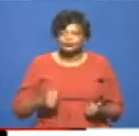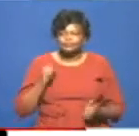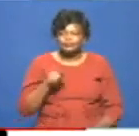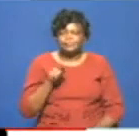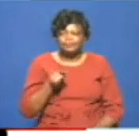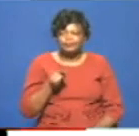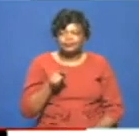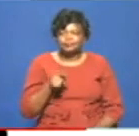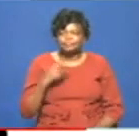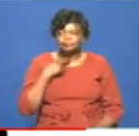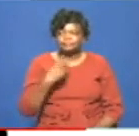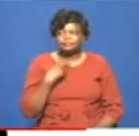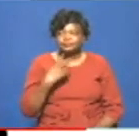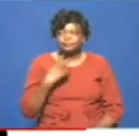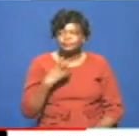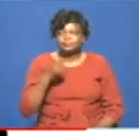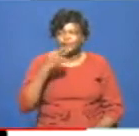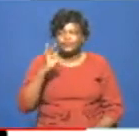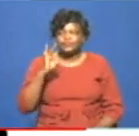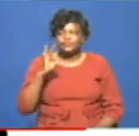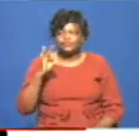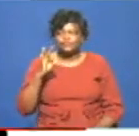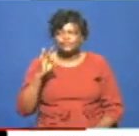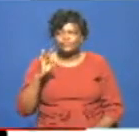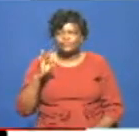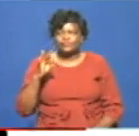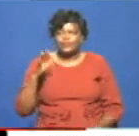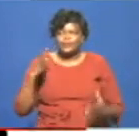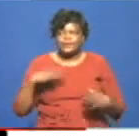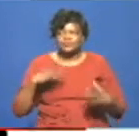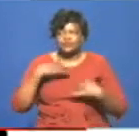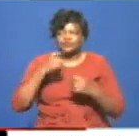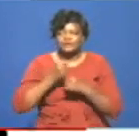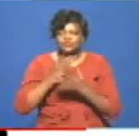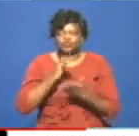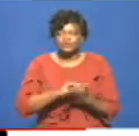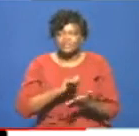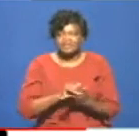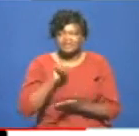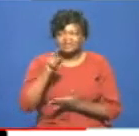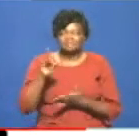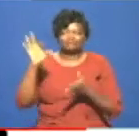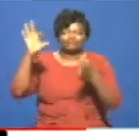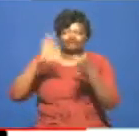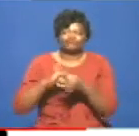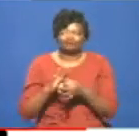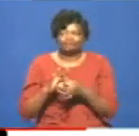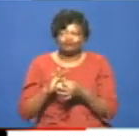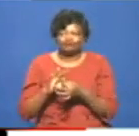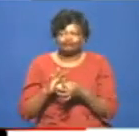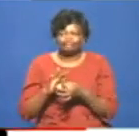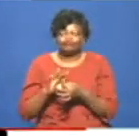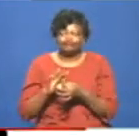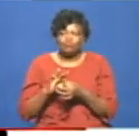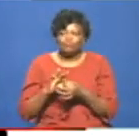the voice of someone who is interested in making sure that this cooperation grows